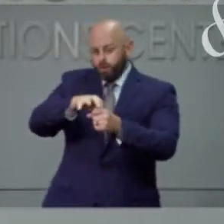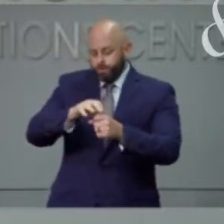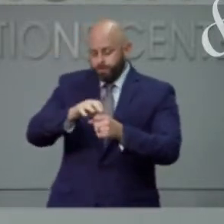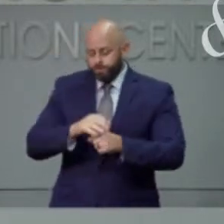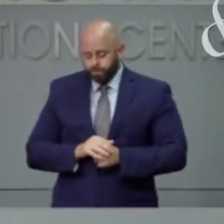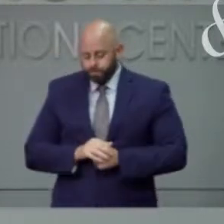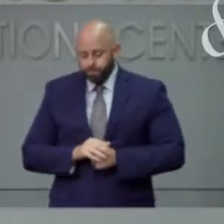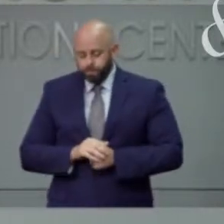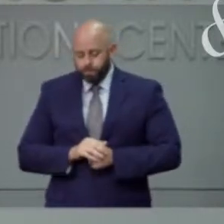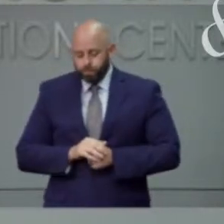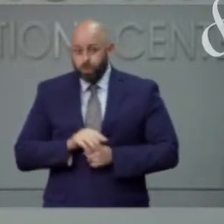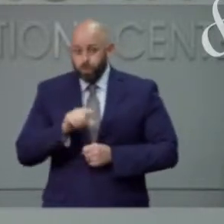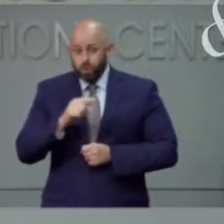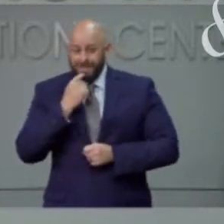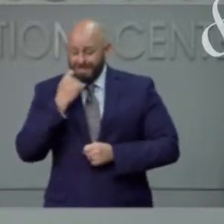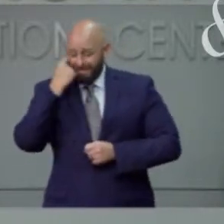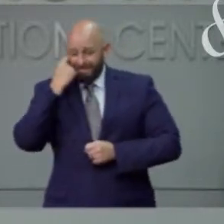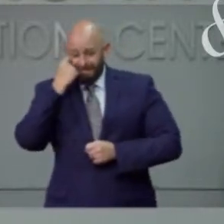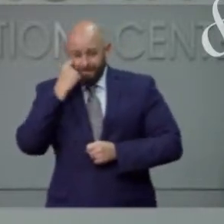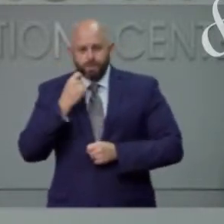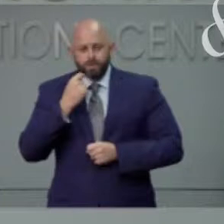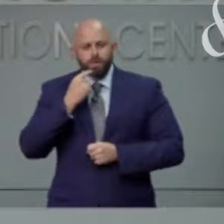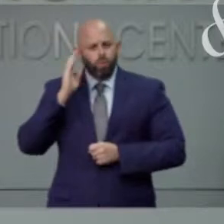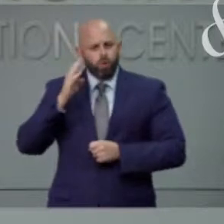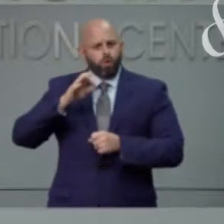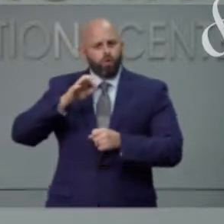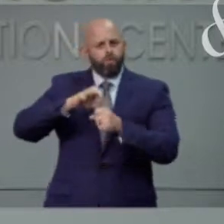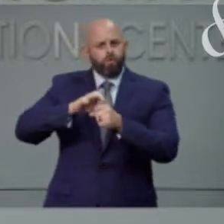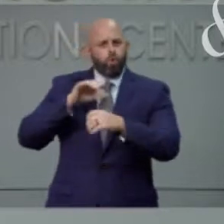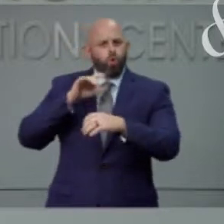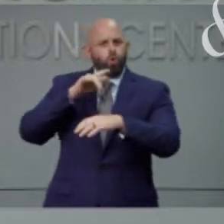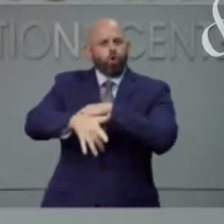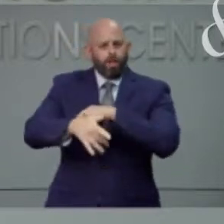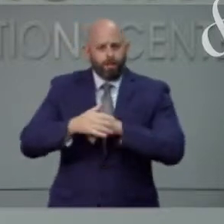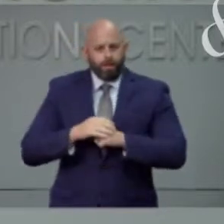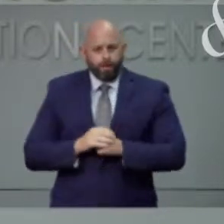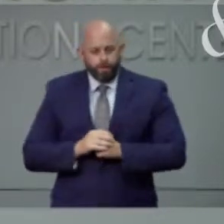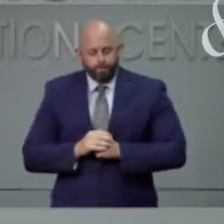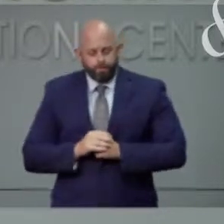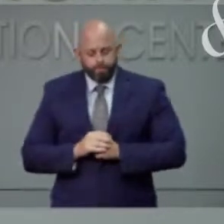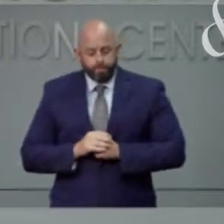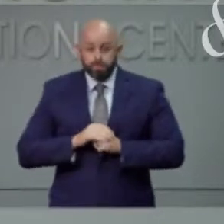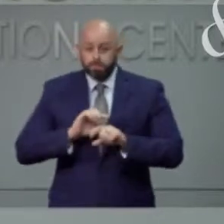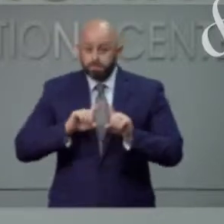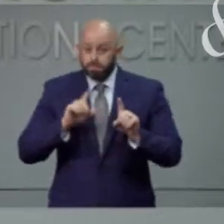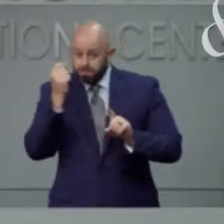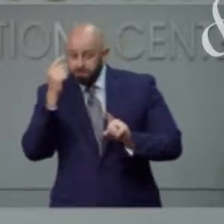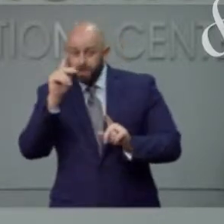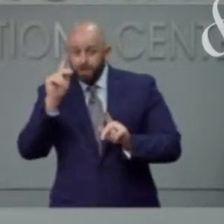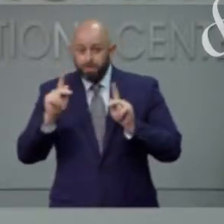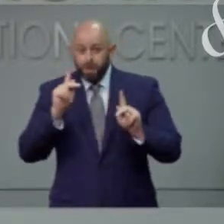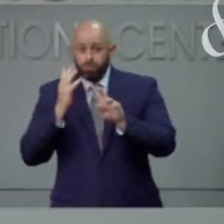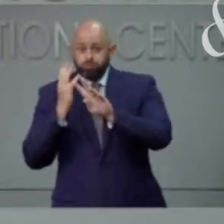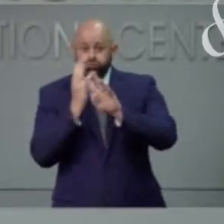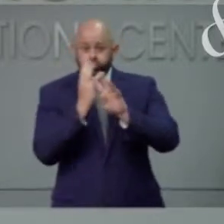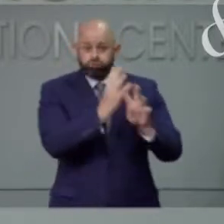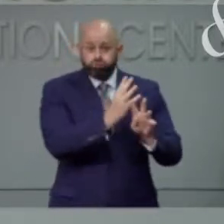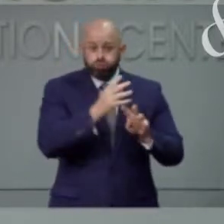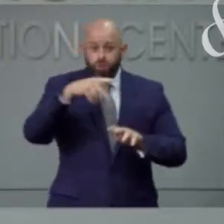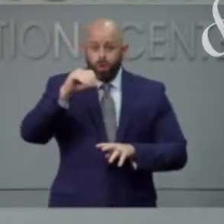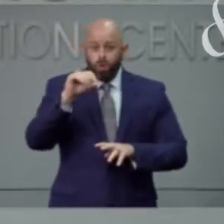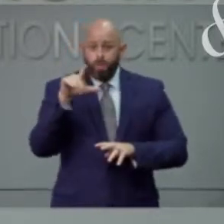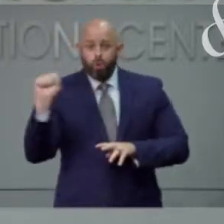conference that you planned to probably vote early. For the people who go to the polls this year, can you elaborate on any of